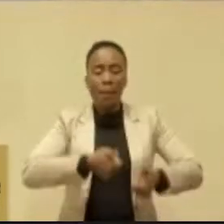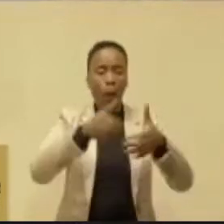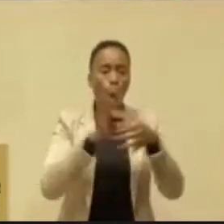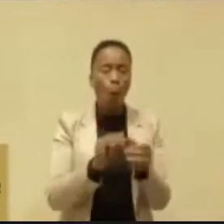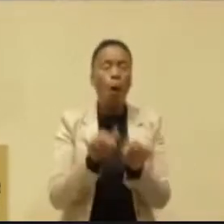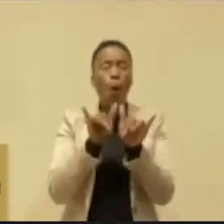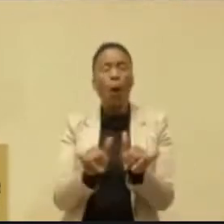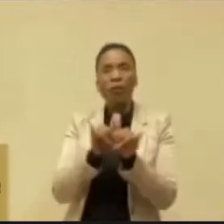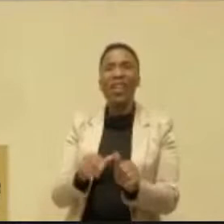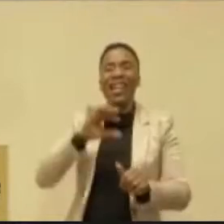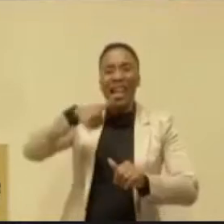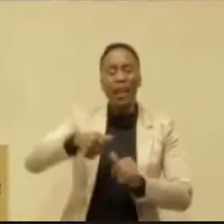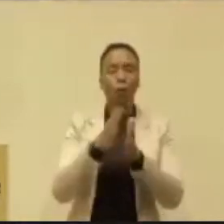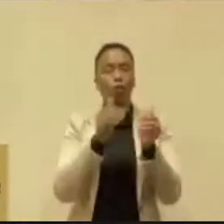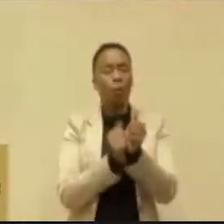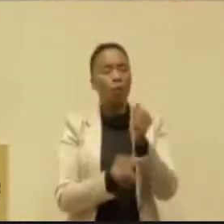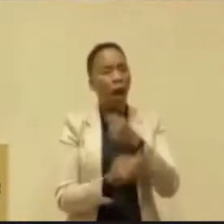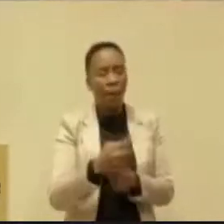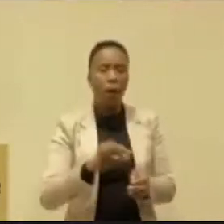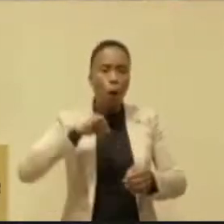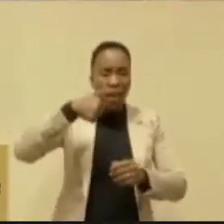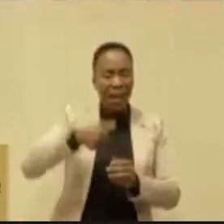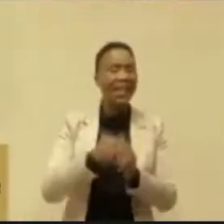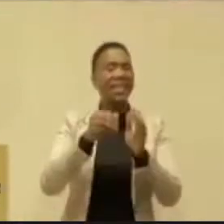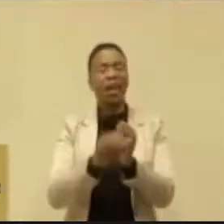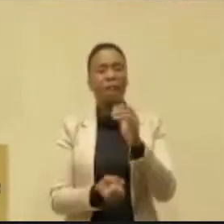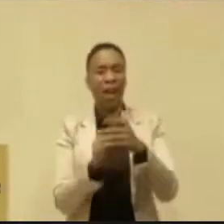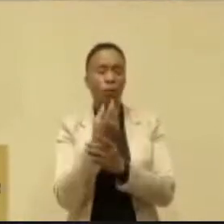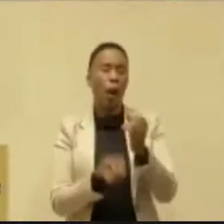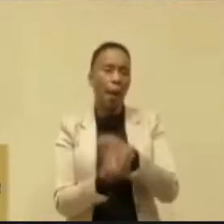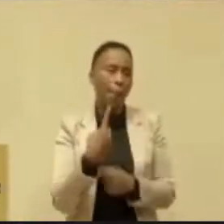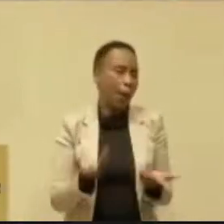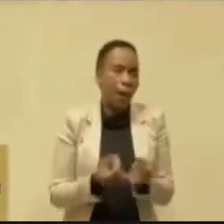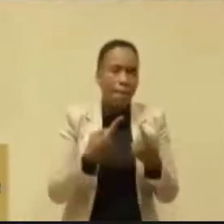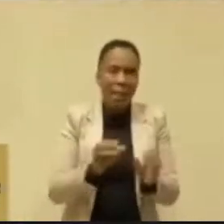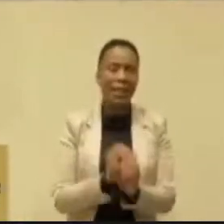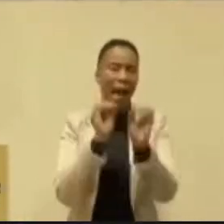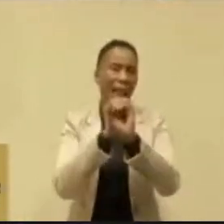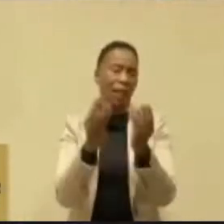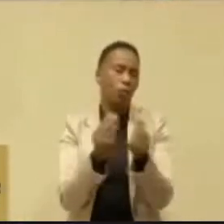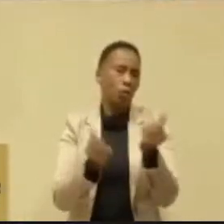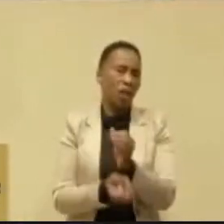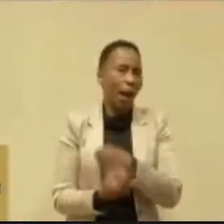waiting for the next workshop to happen or next event to happen with no solutions or implementation